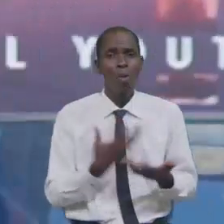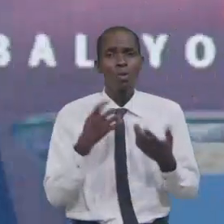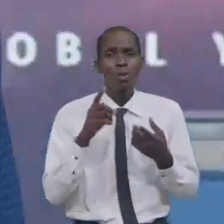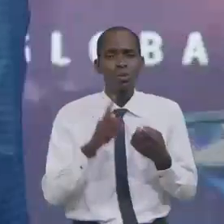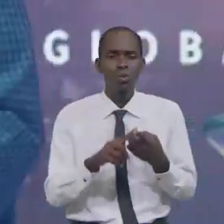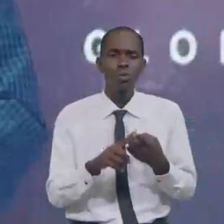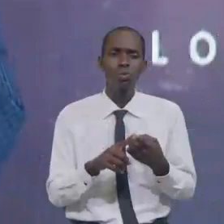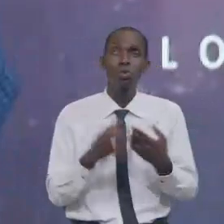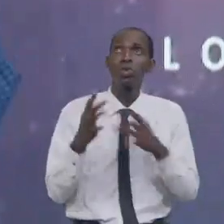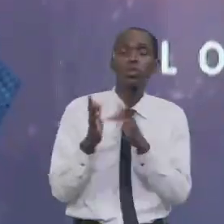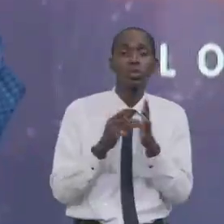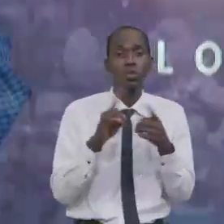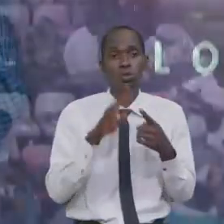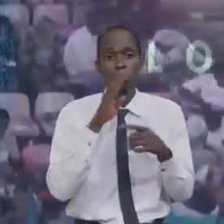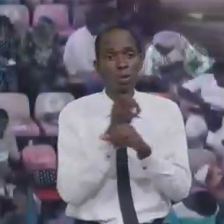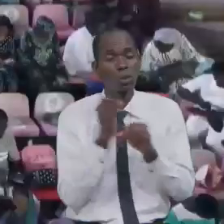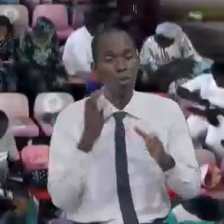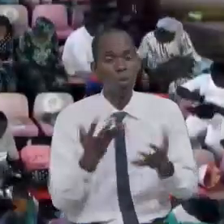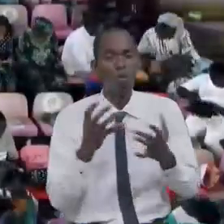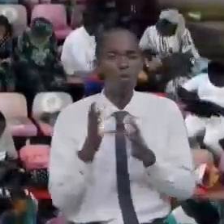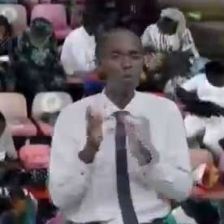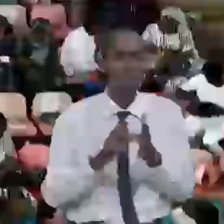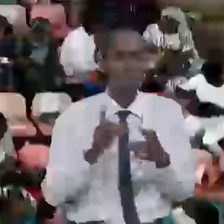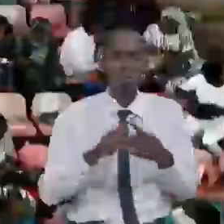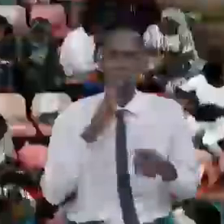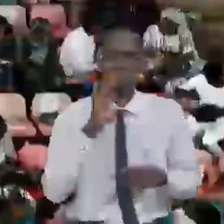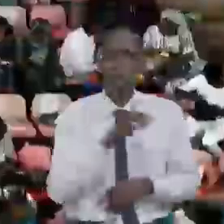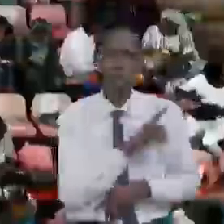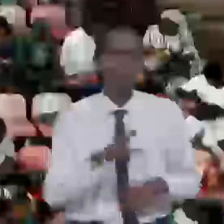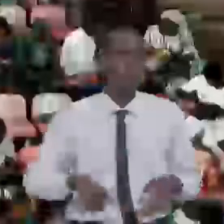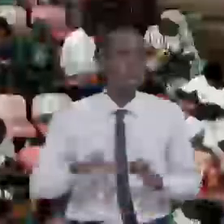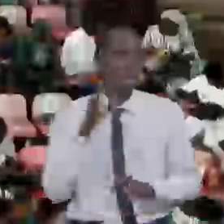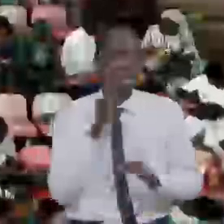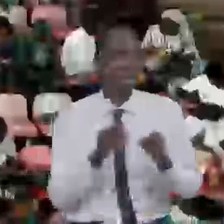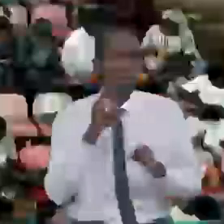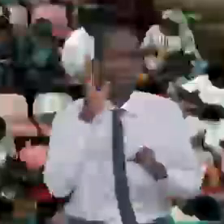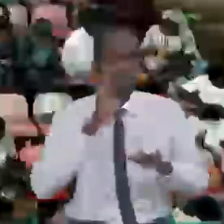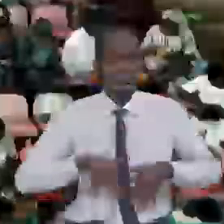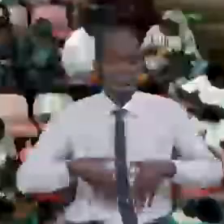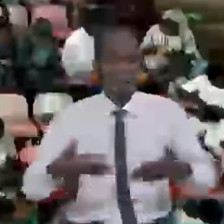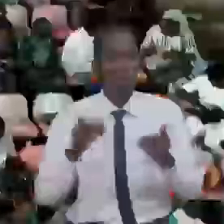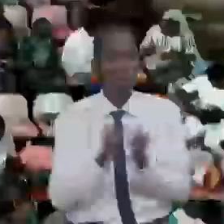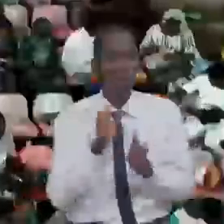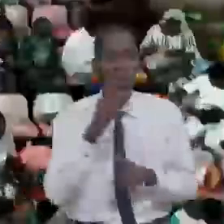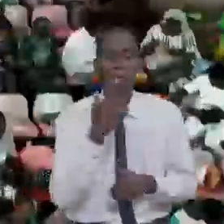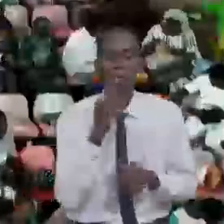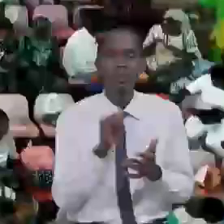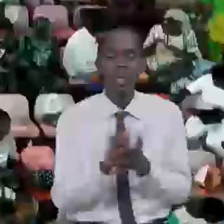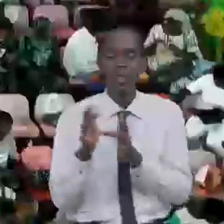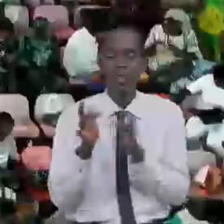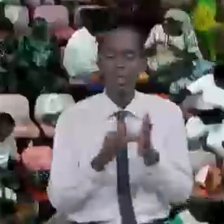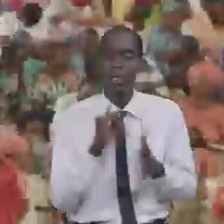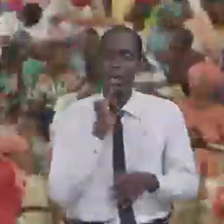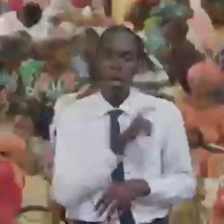my Savior. Jesus be my Lord. If you will confess you with your mouth that Jesus is Lord and believe in